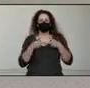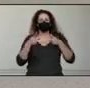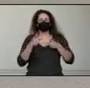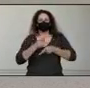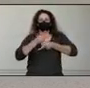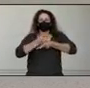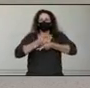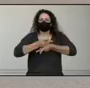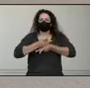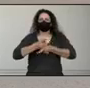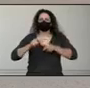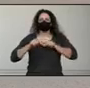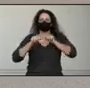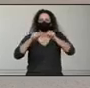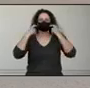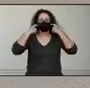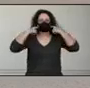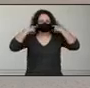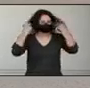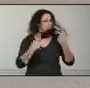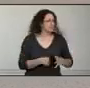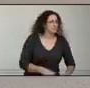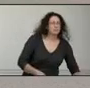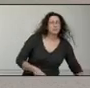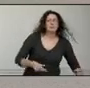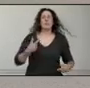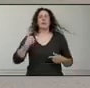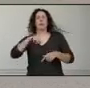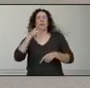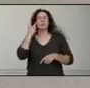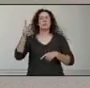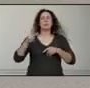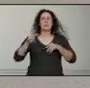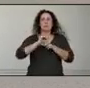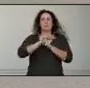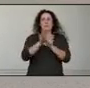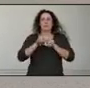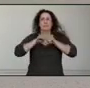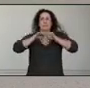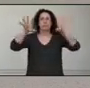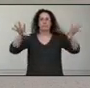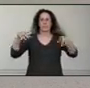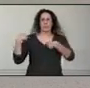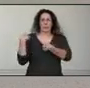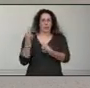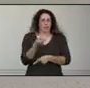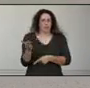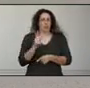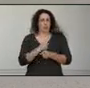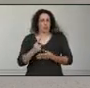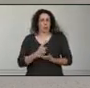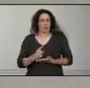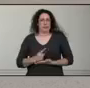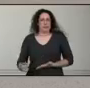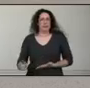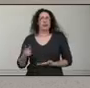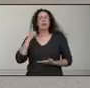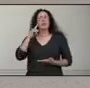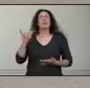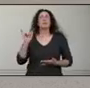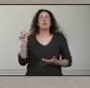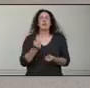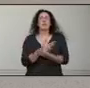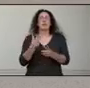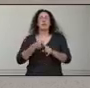seeing outbreaks increase over the last few weeks. These congregate settings include everything from long-term